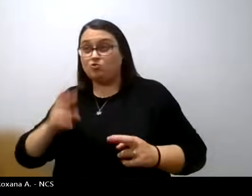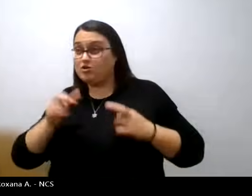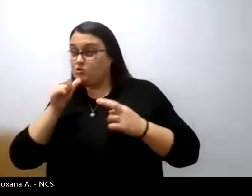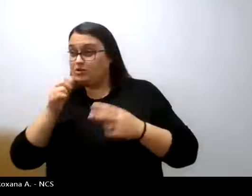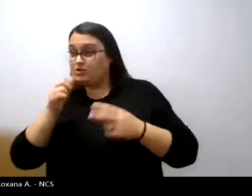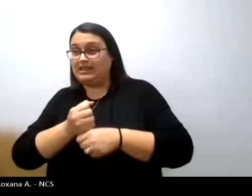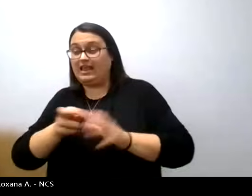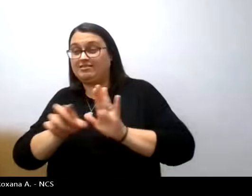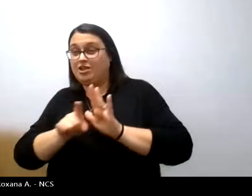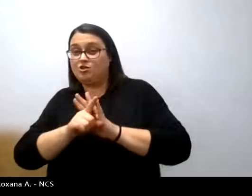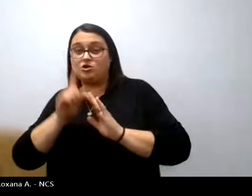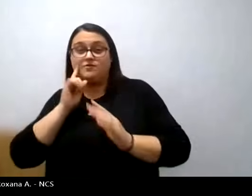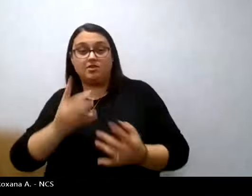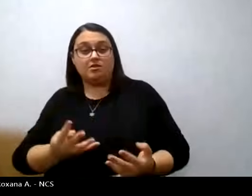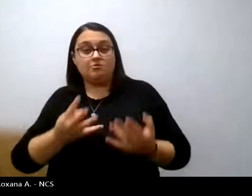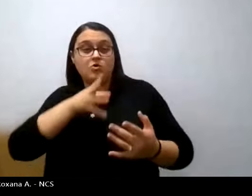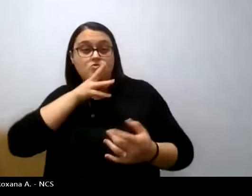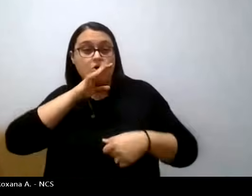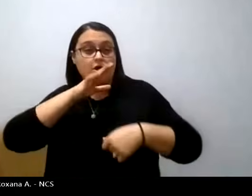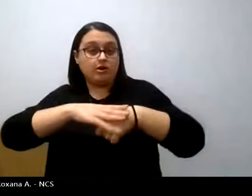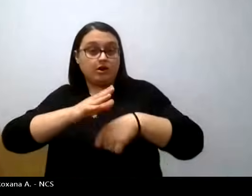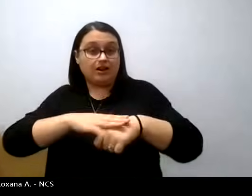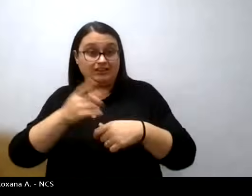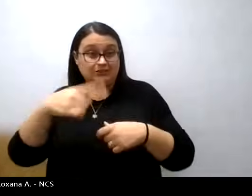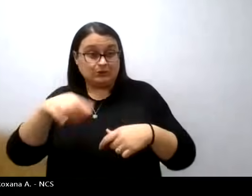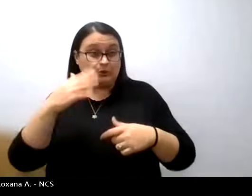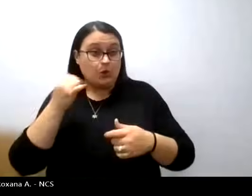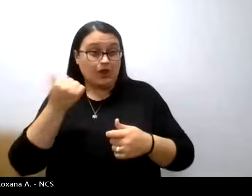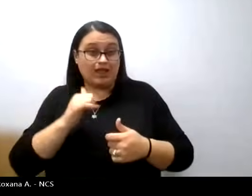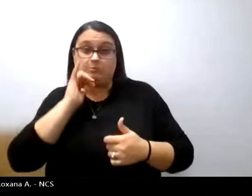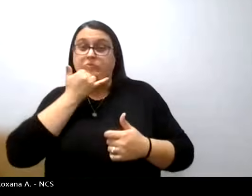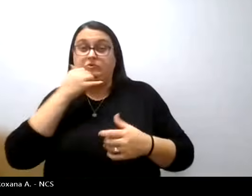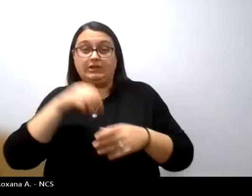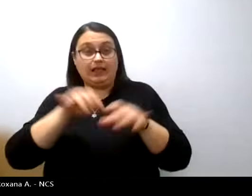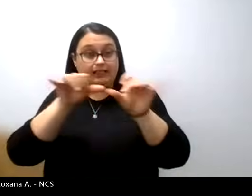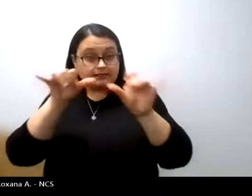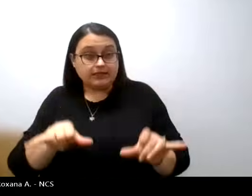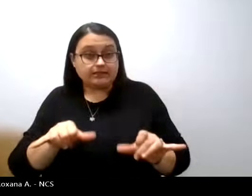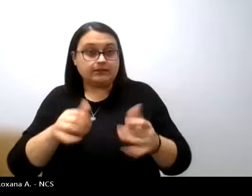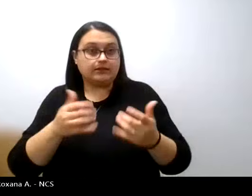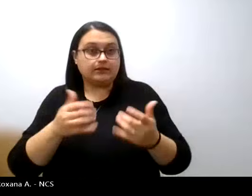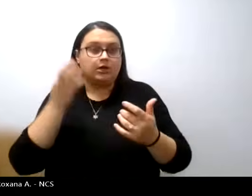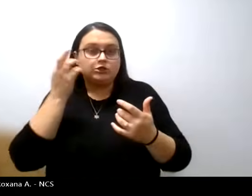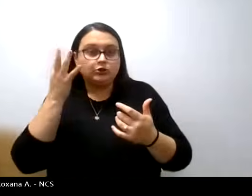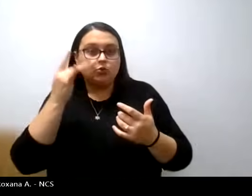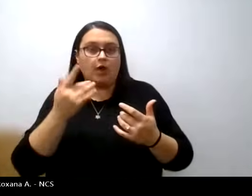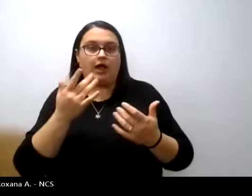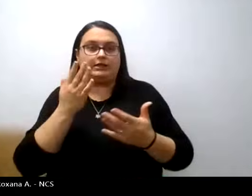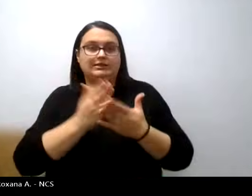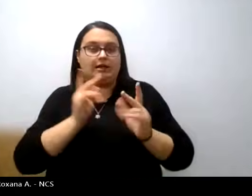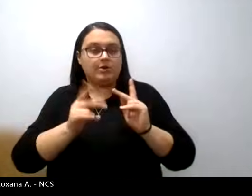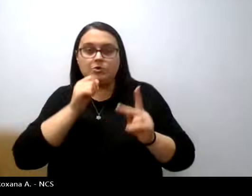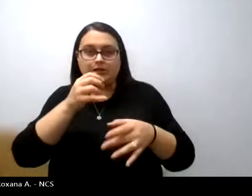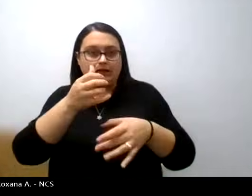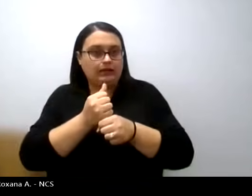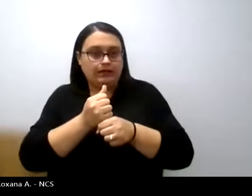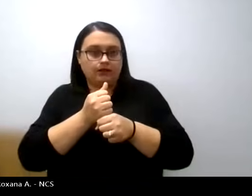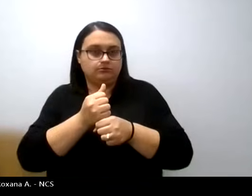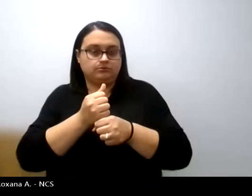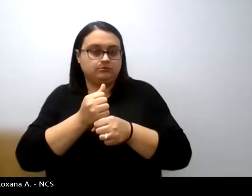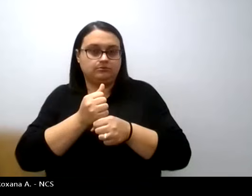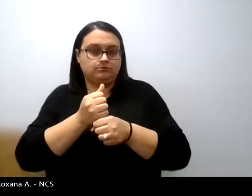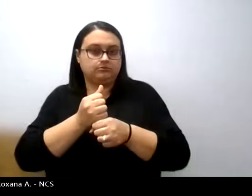water advisory. Have you been alerted to any malfunctions to the system? Is there a reason why some folks did not receive them?